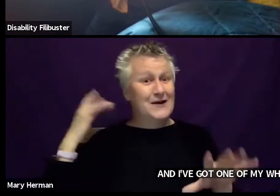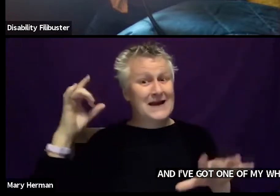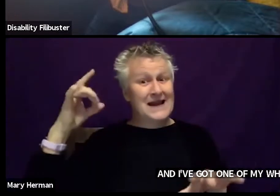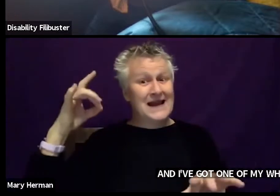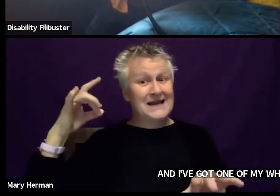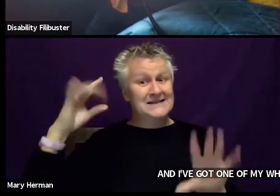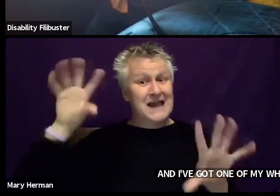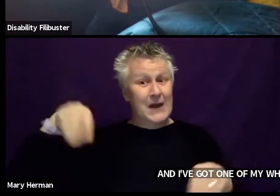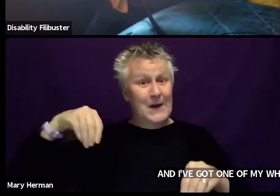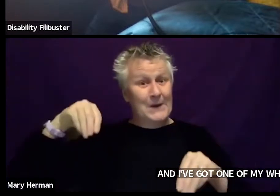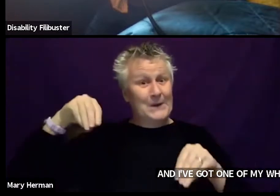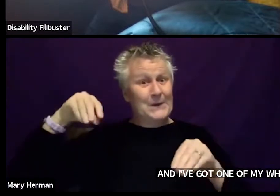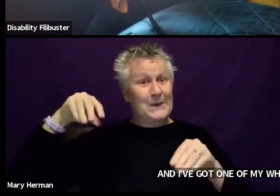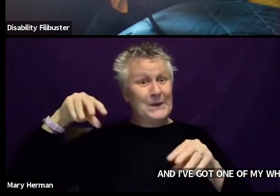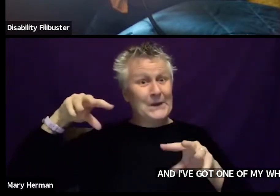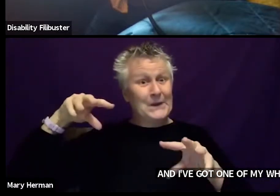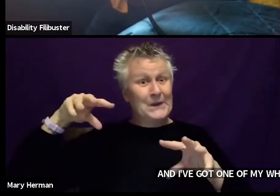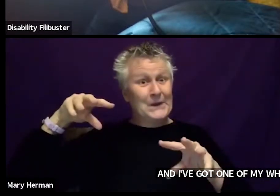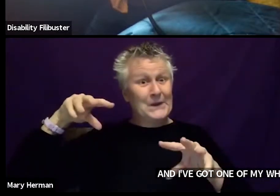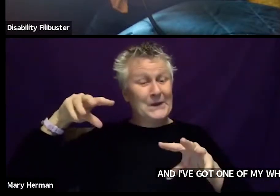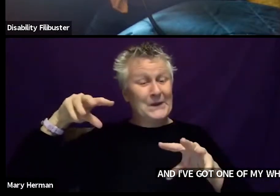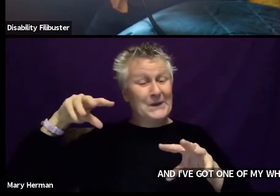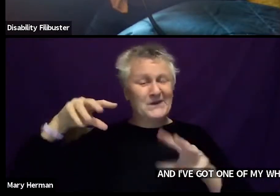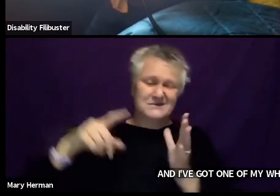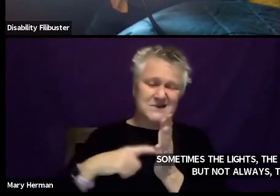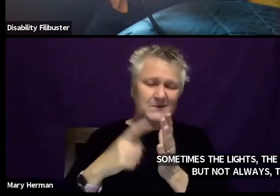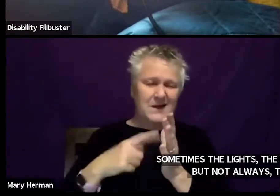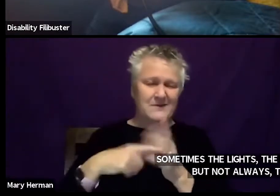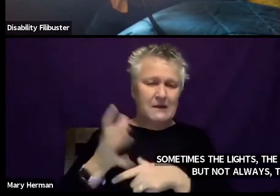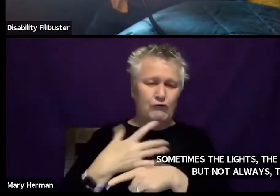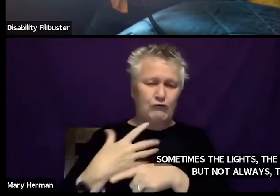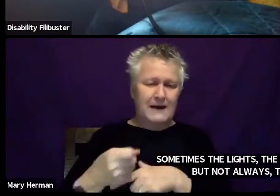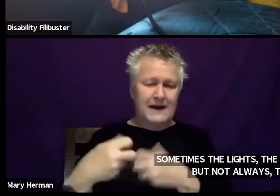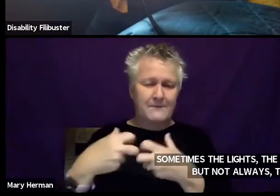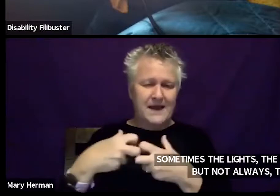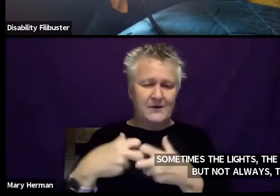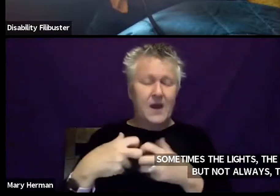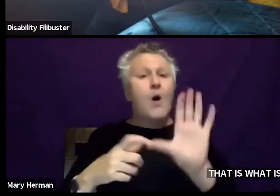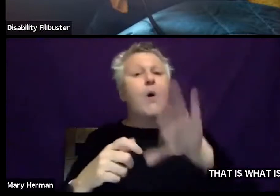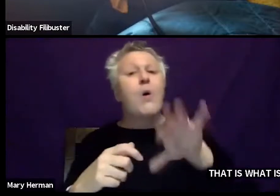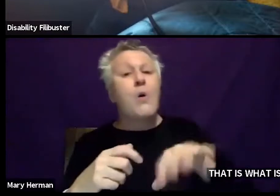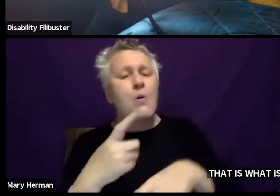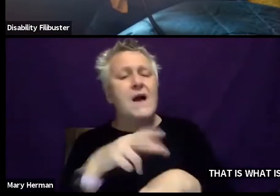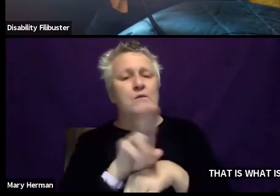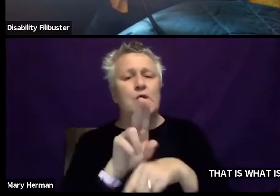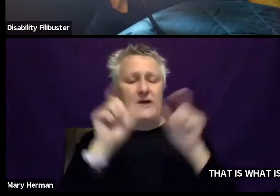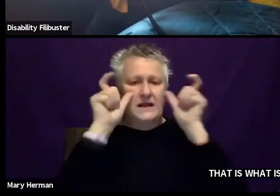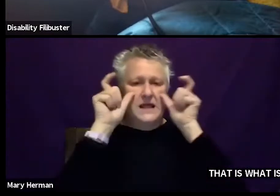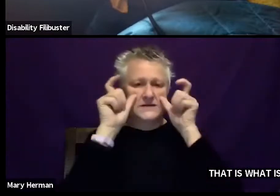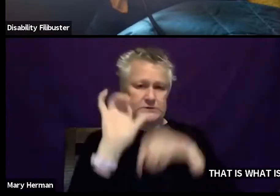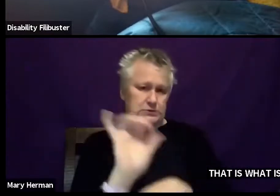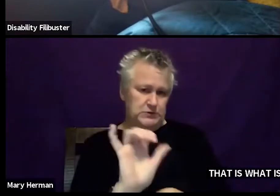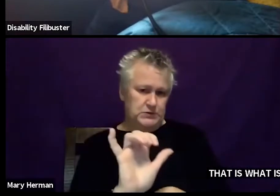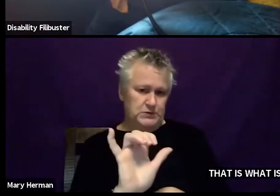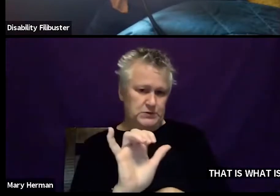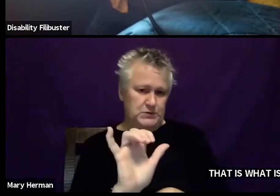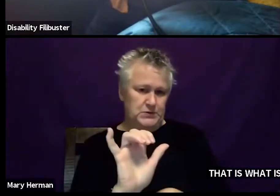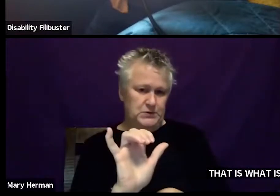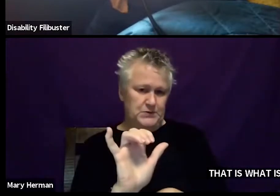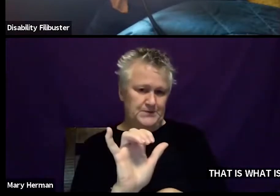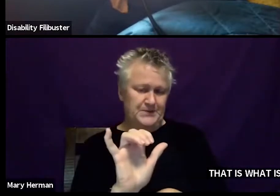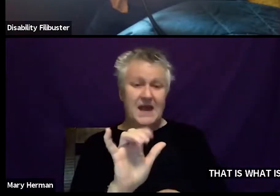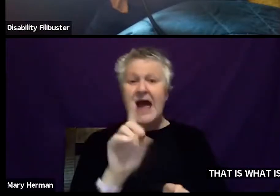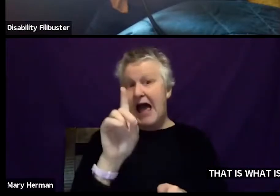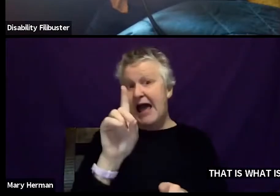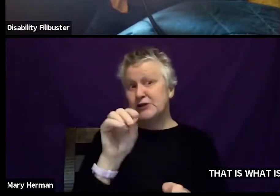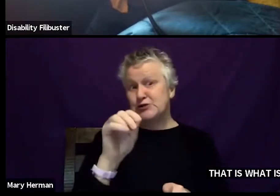run out of battery. So yeah, that's what's going on over here. Oh, and I'm wearing glasses as well. And I do have next to me, who I